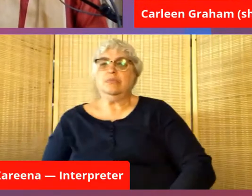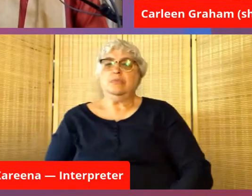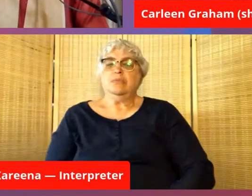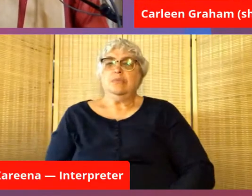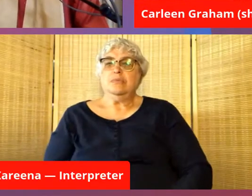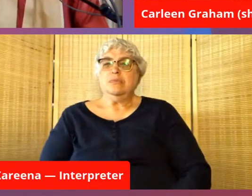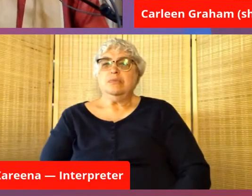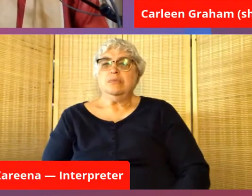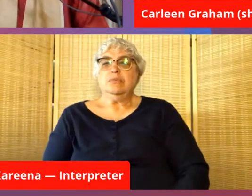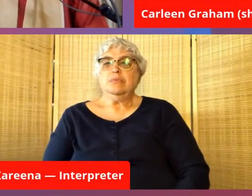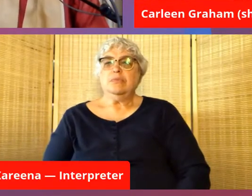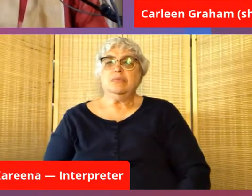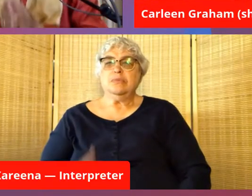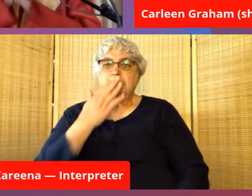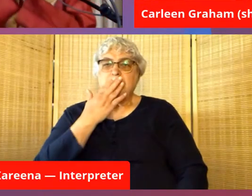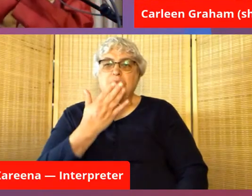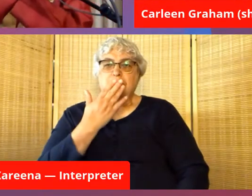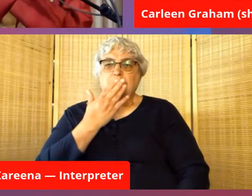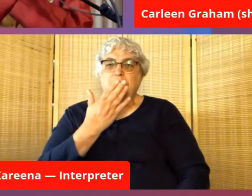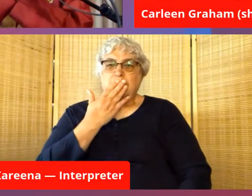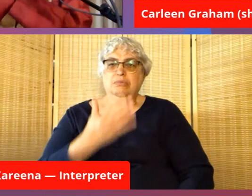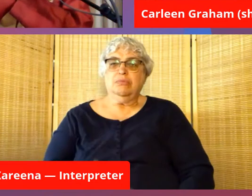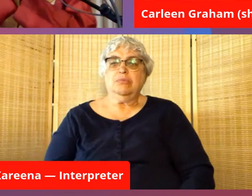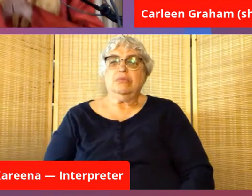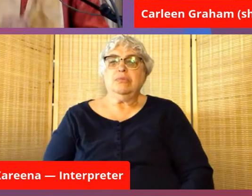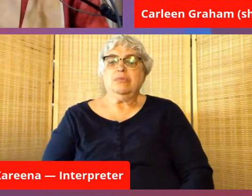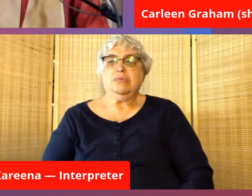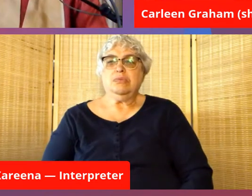Oh, thank you.